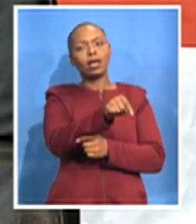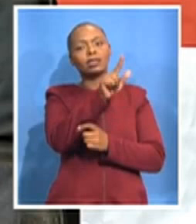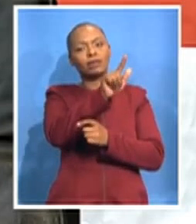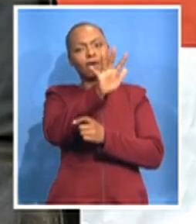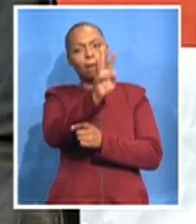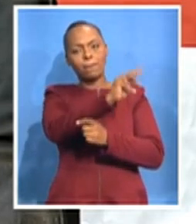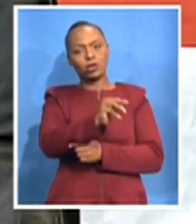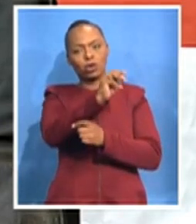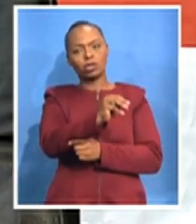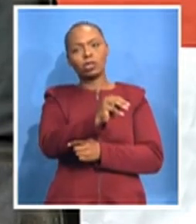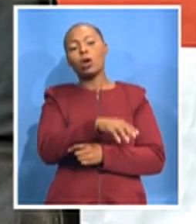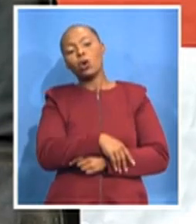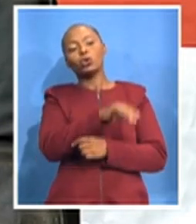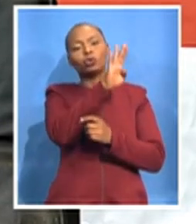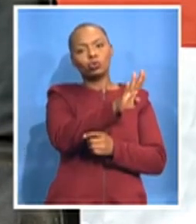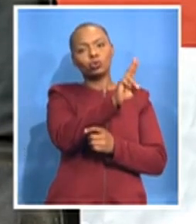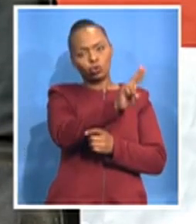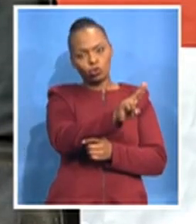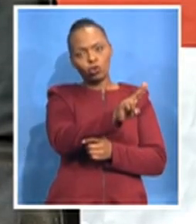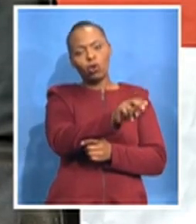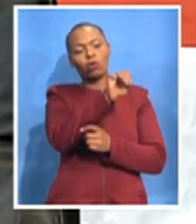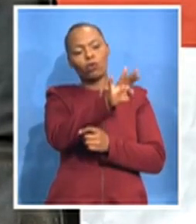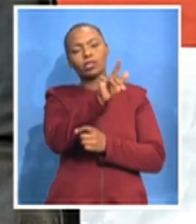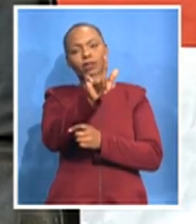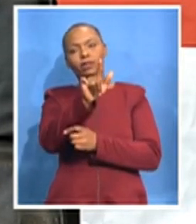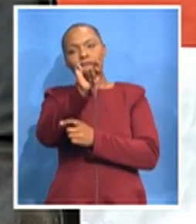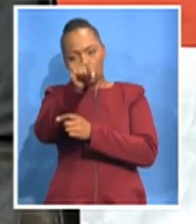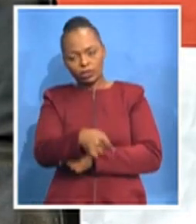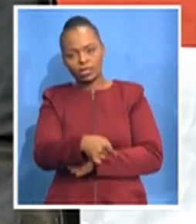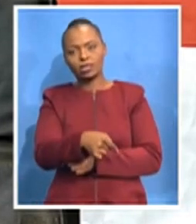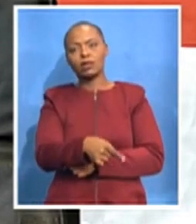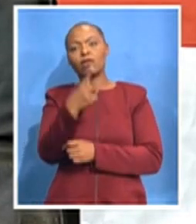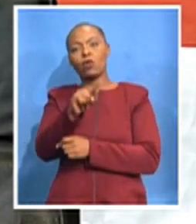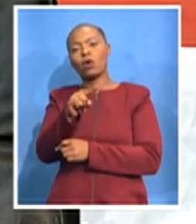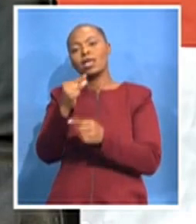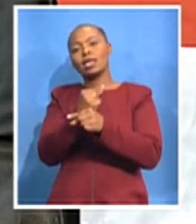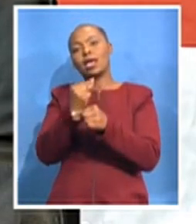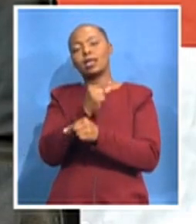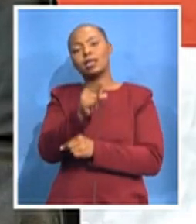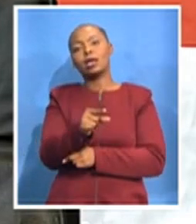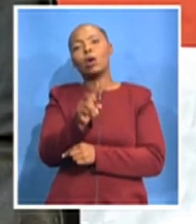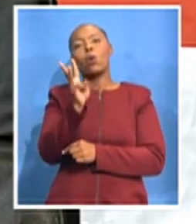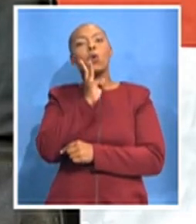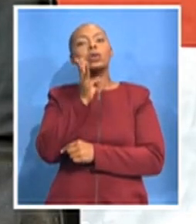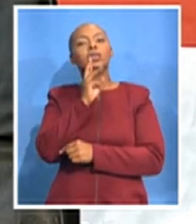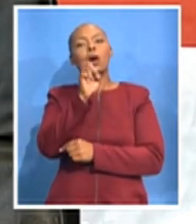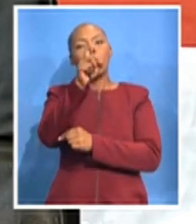2,475,000, and then for the Giyani Waterworks, it was relating to still